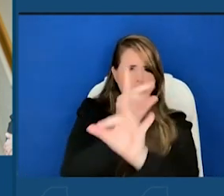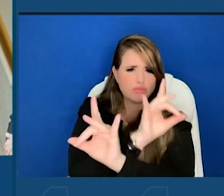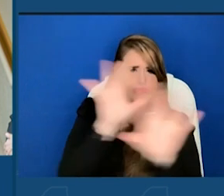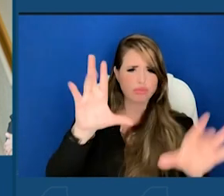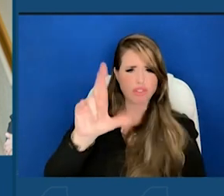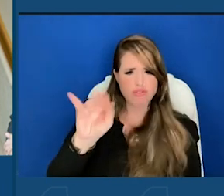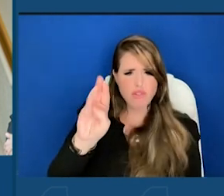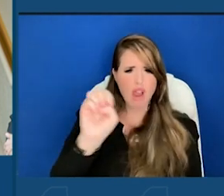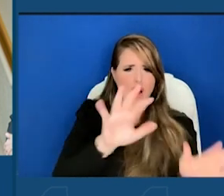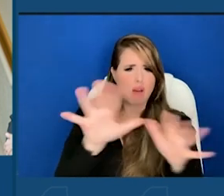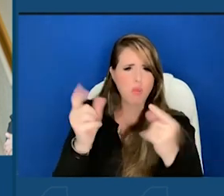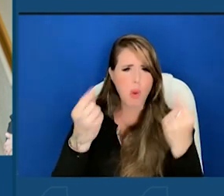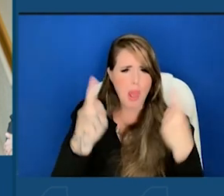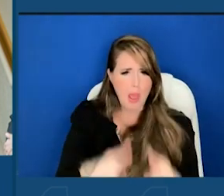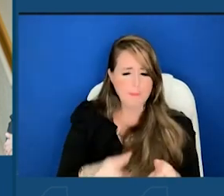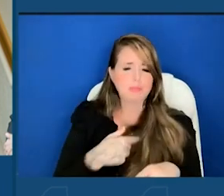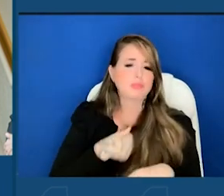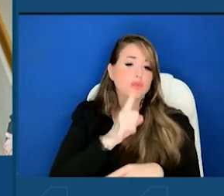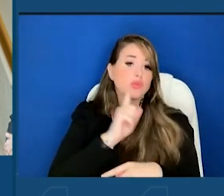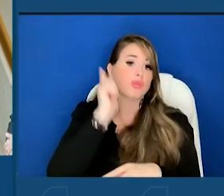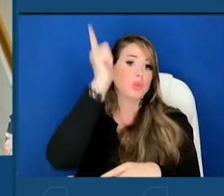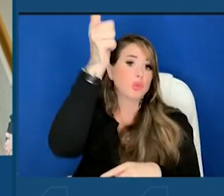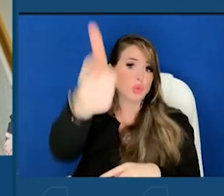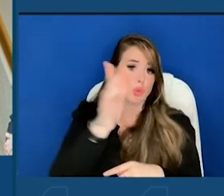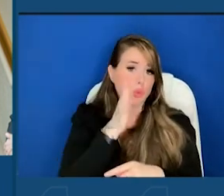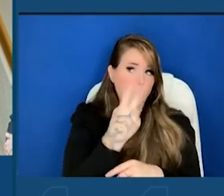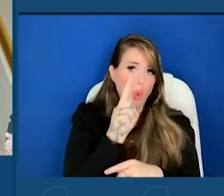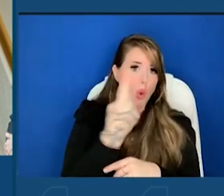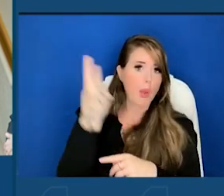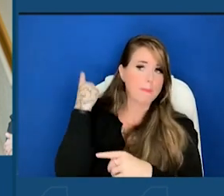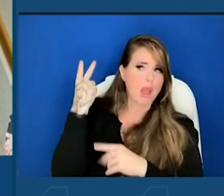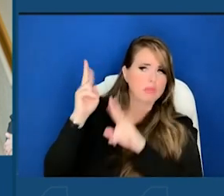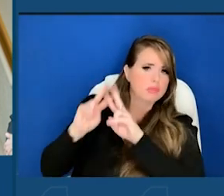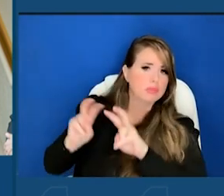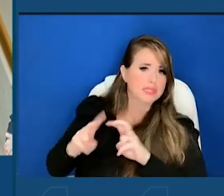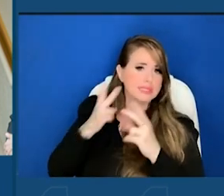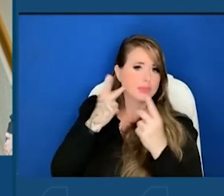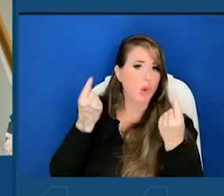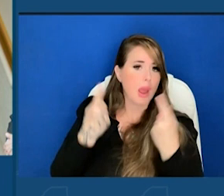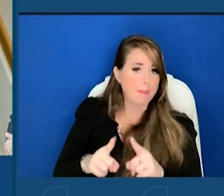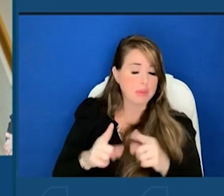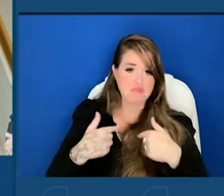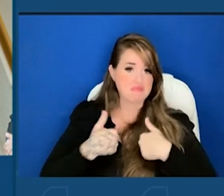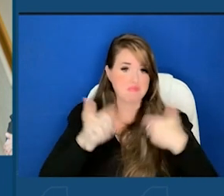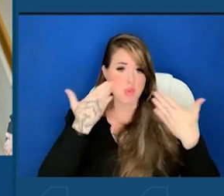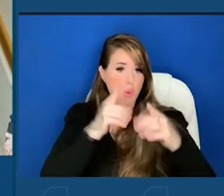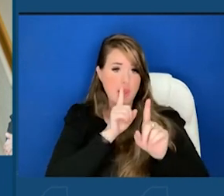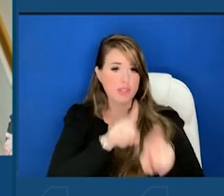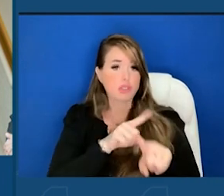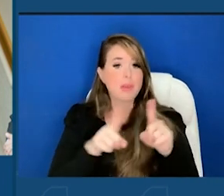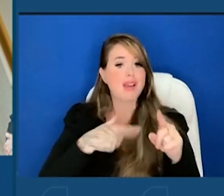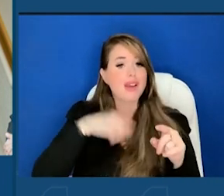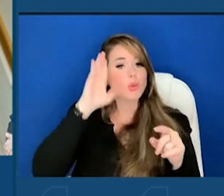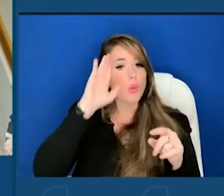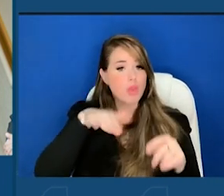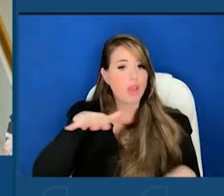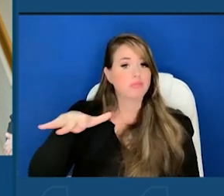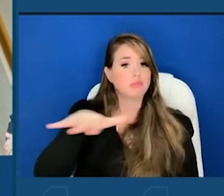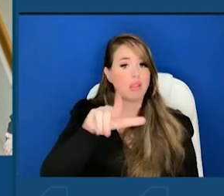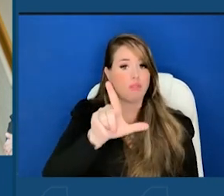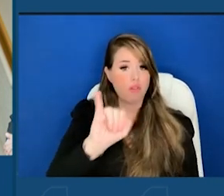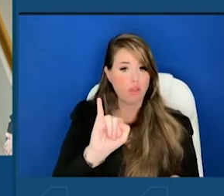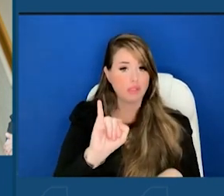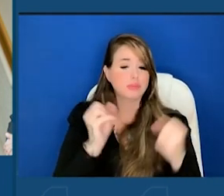So I don't know that answer, but I do know that there have been families affected here on Long Island in particular because